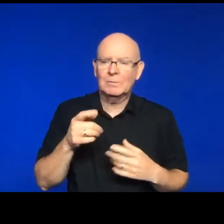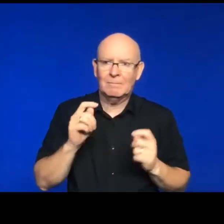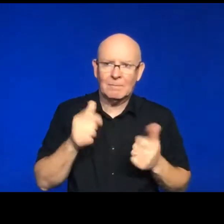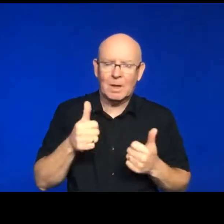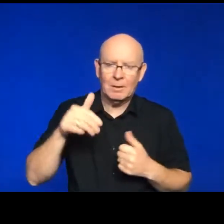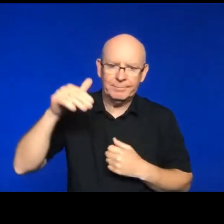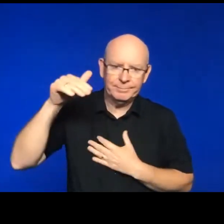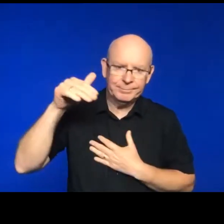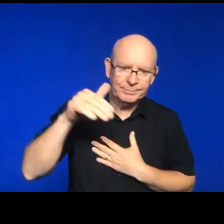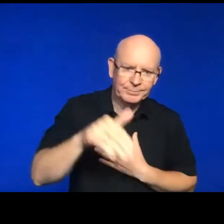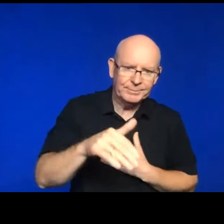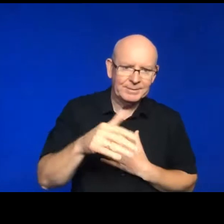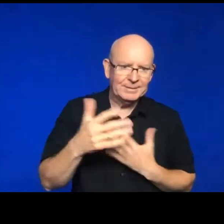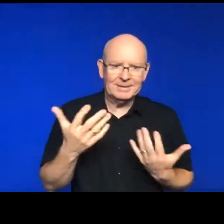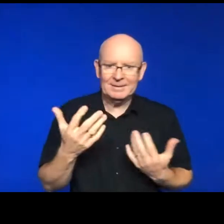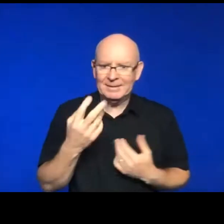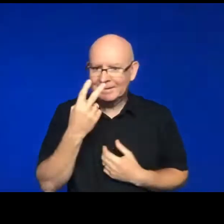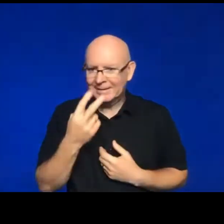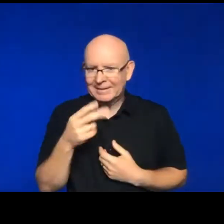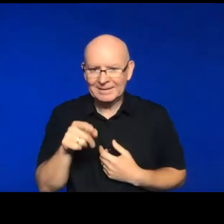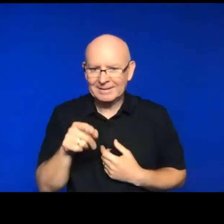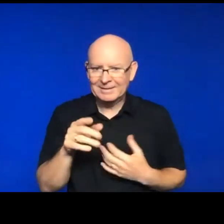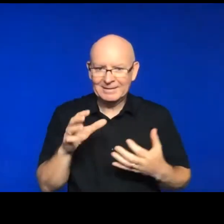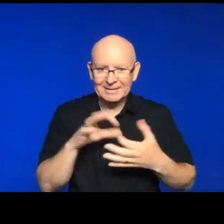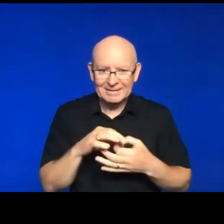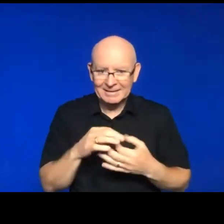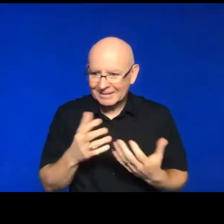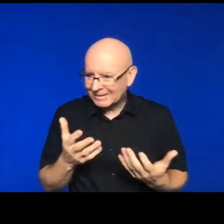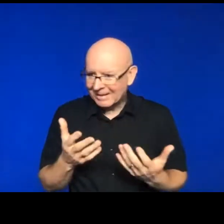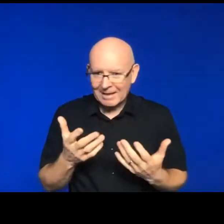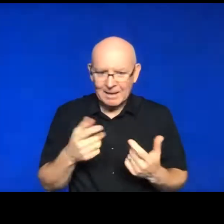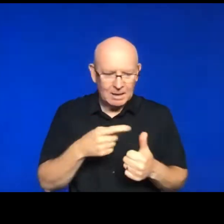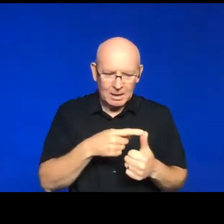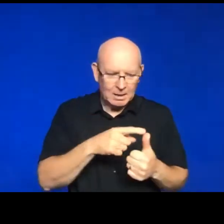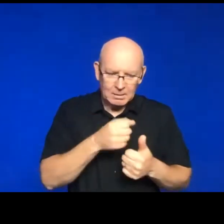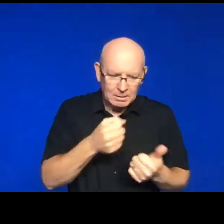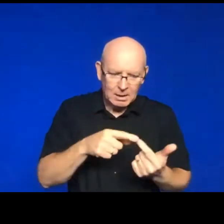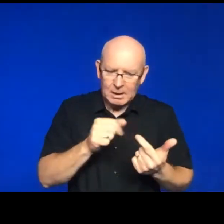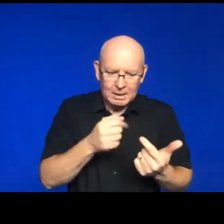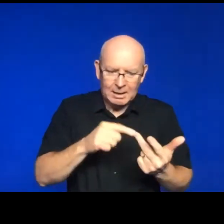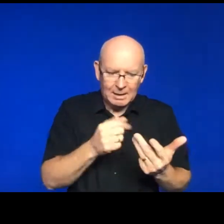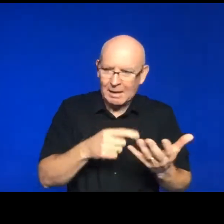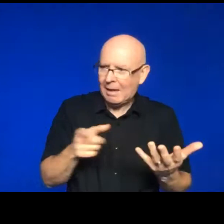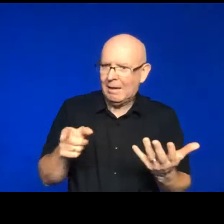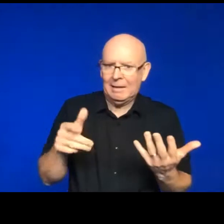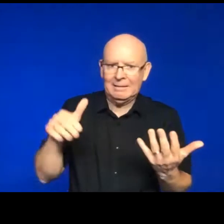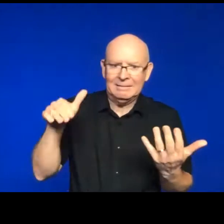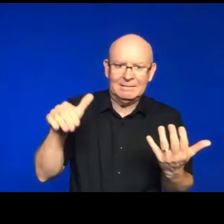place. For that reason, what it is necessary also is accommodate and make sure that